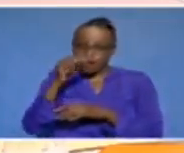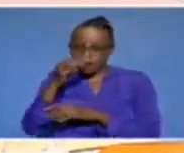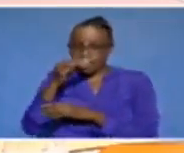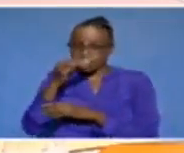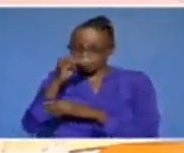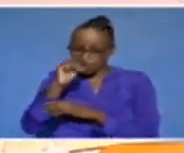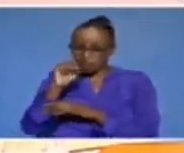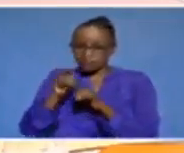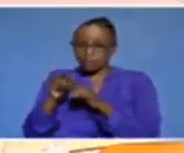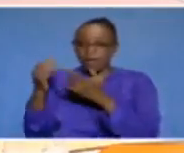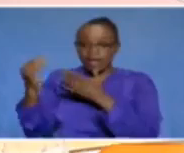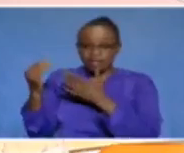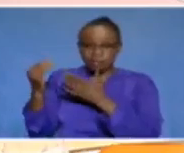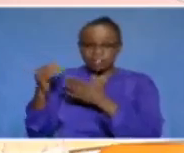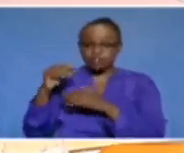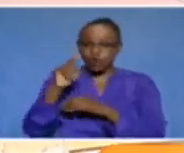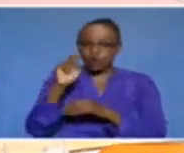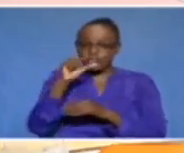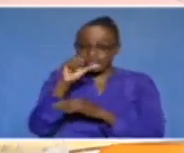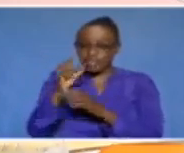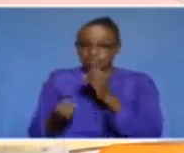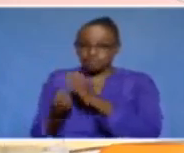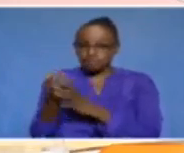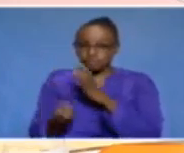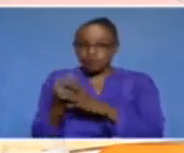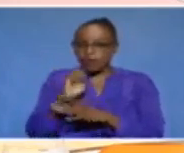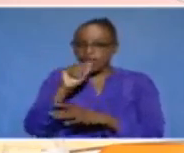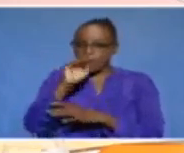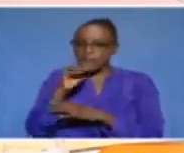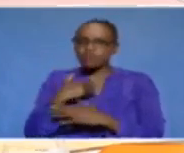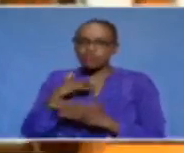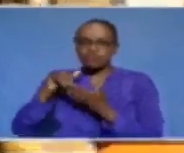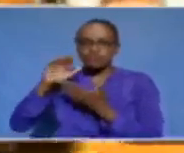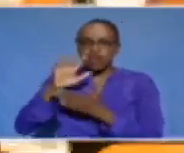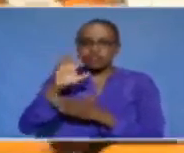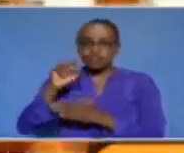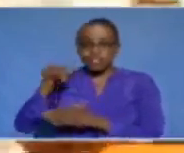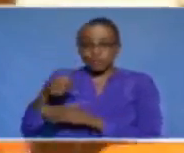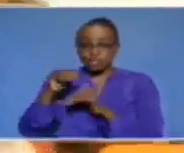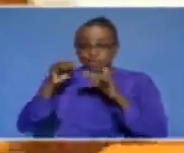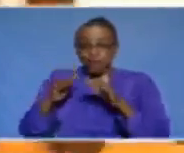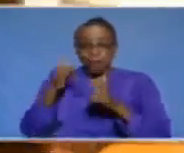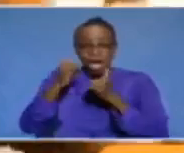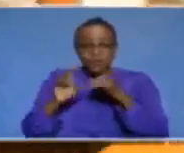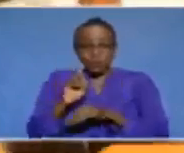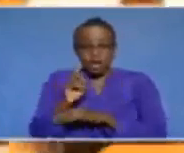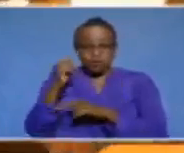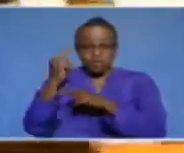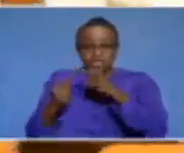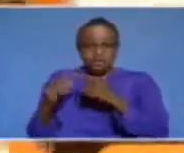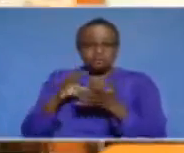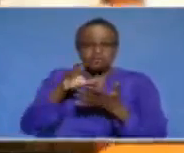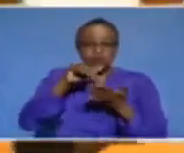for its Senator keg production. EABL's management is seeking to have more than 50,000 farmers by the end of the year, supplying it with